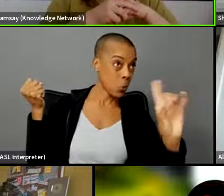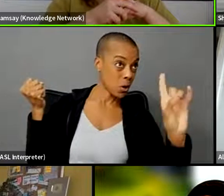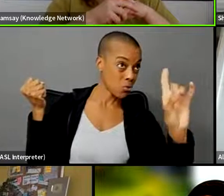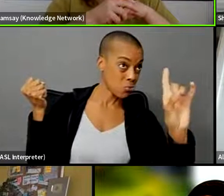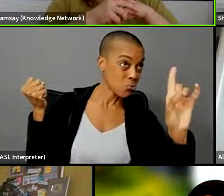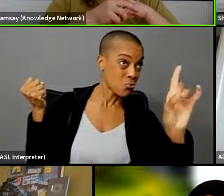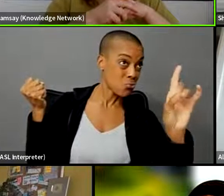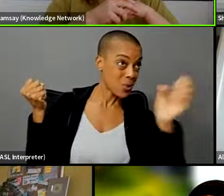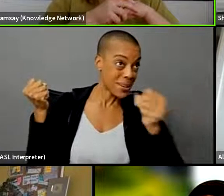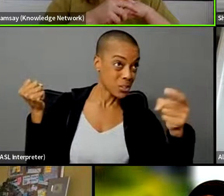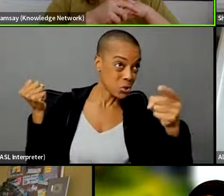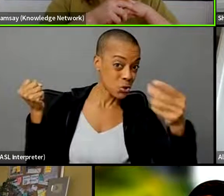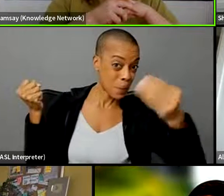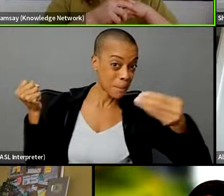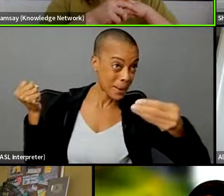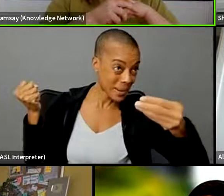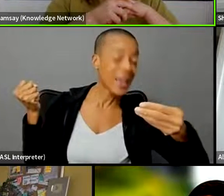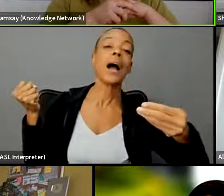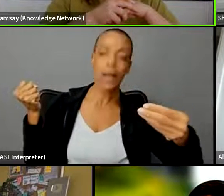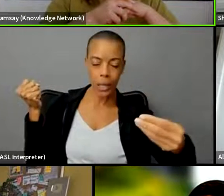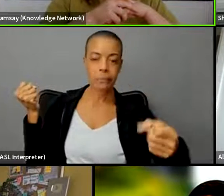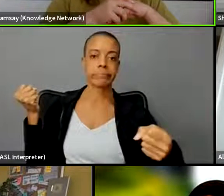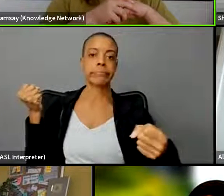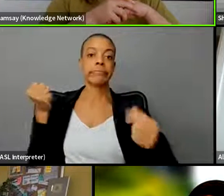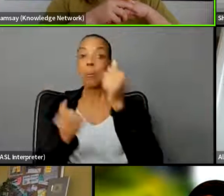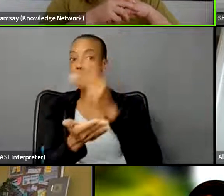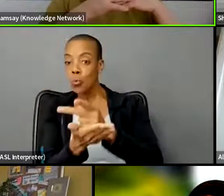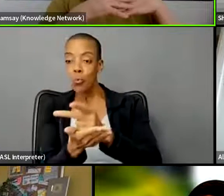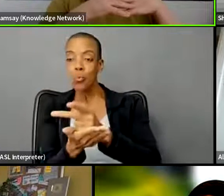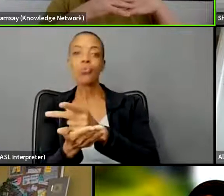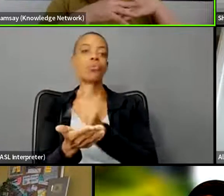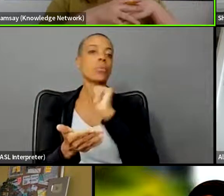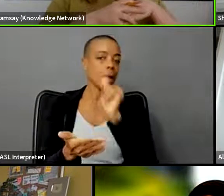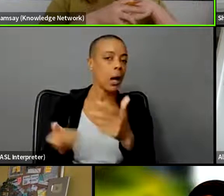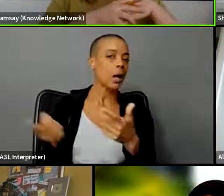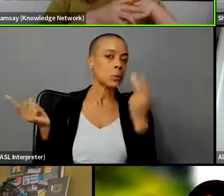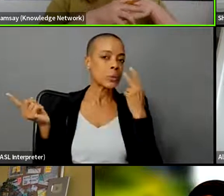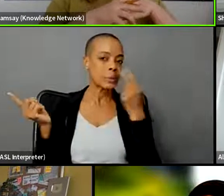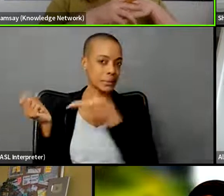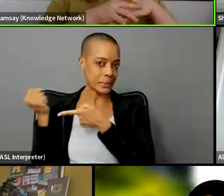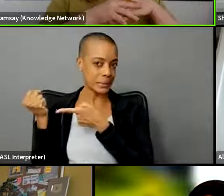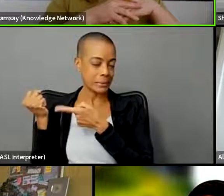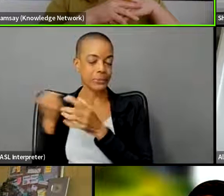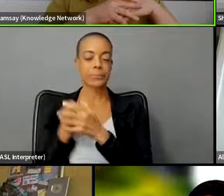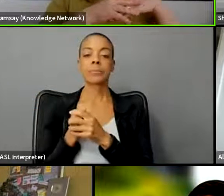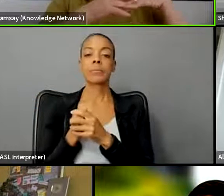next fiscal year. In terms of like how to approach us,